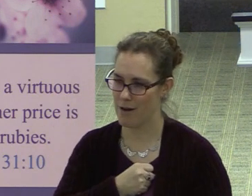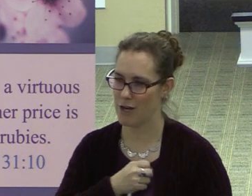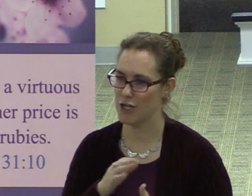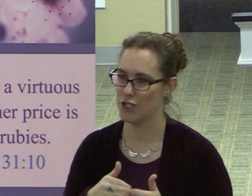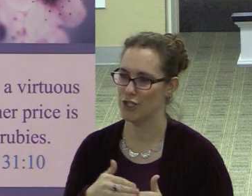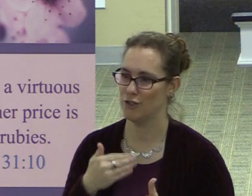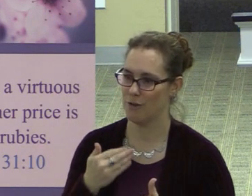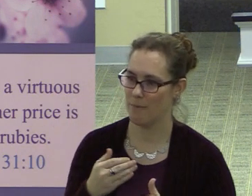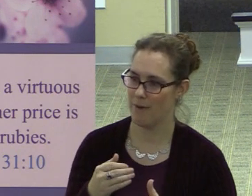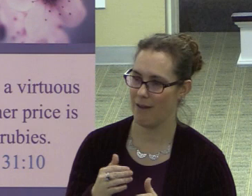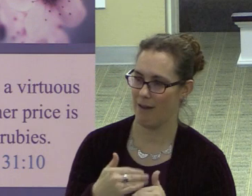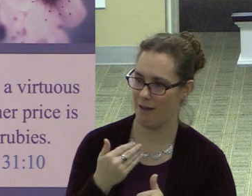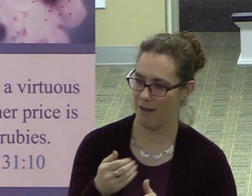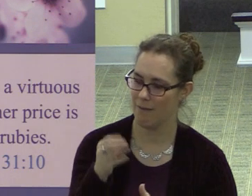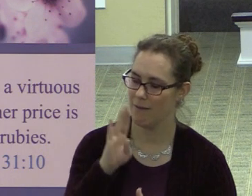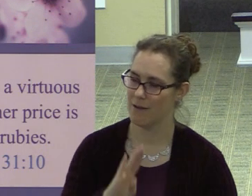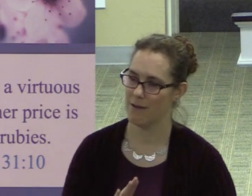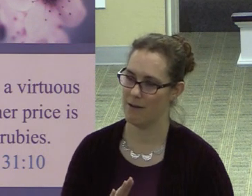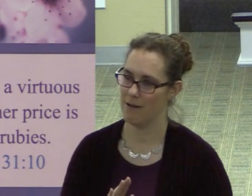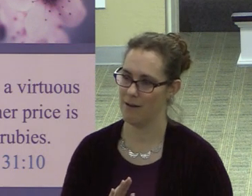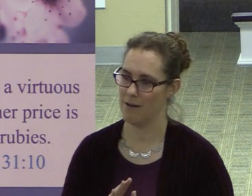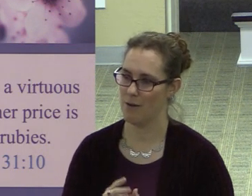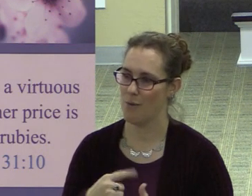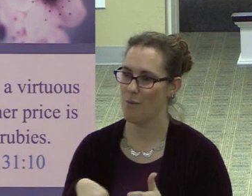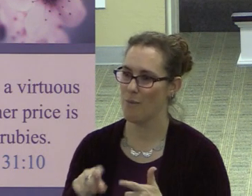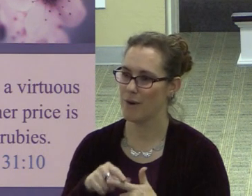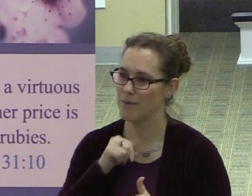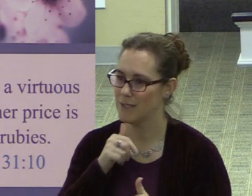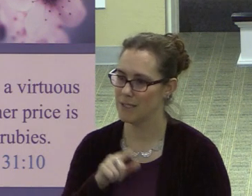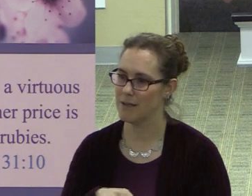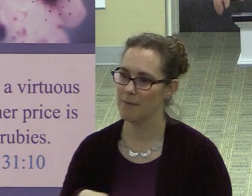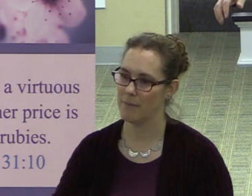God when it wasn't time yet.